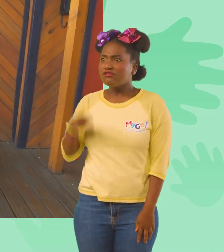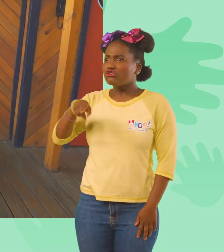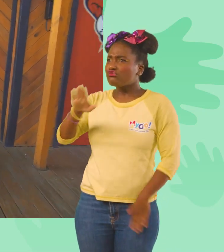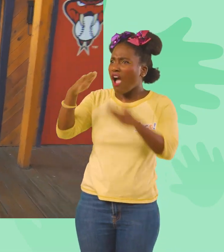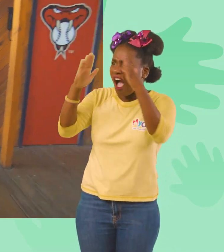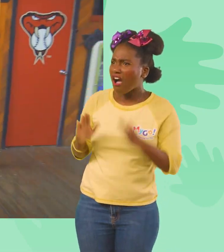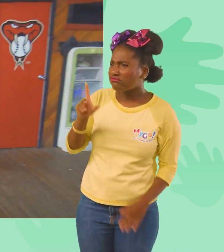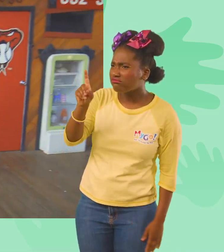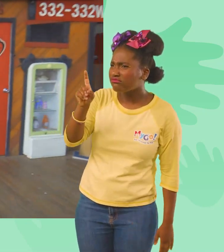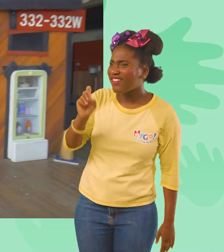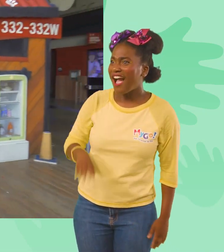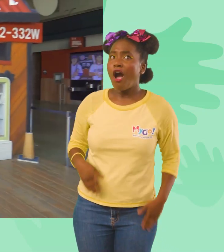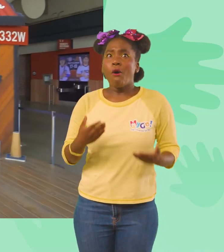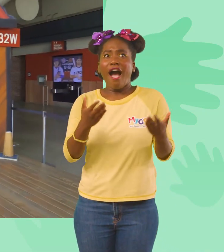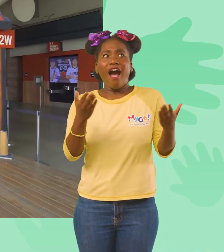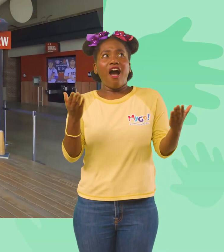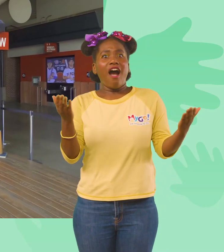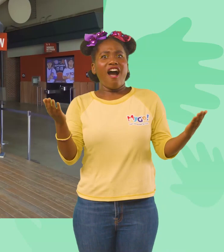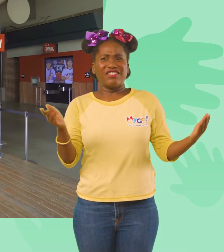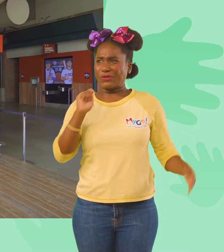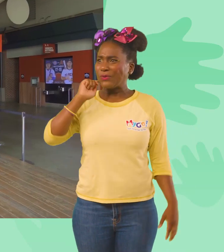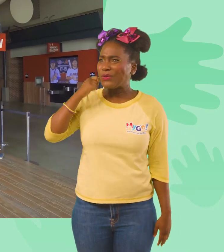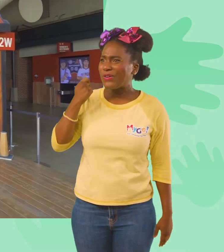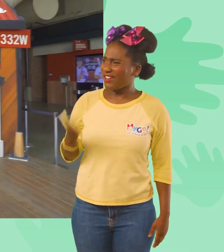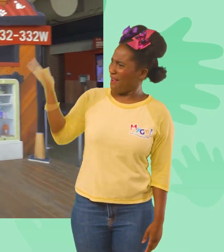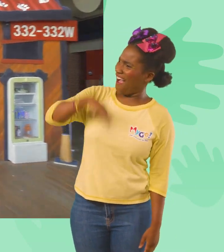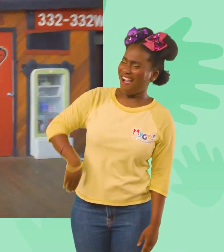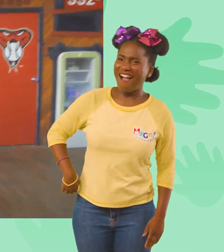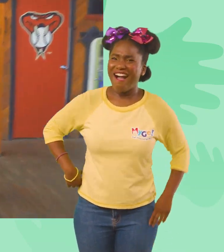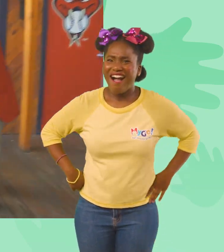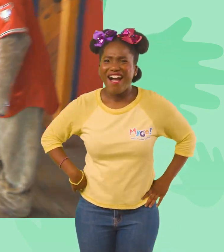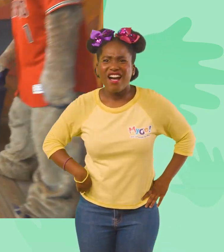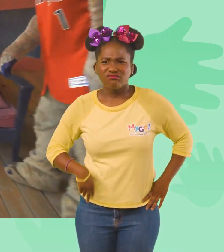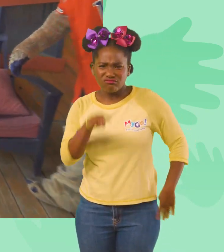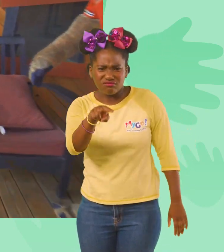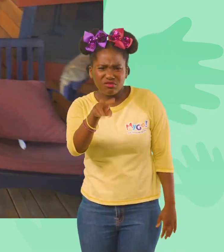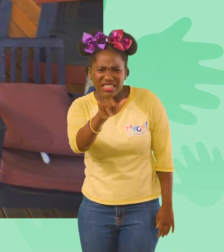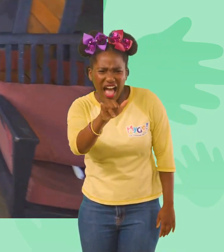your house, Baxter? Whoa. It's really cool. Check it out. Whoa, what's this?